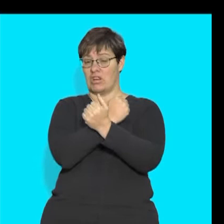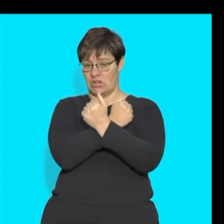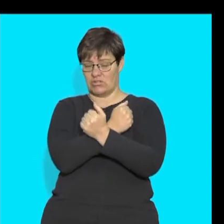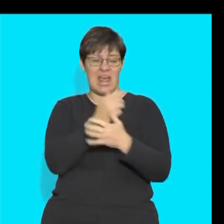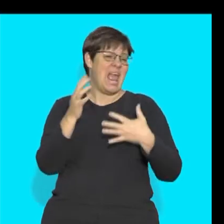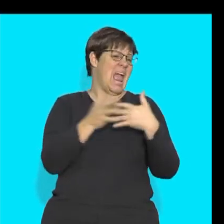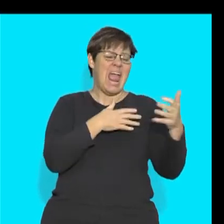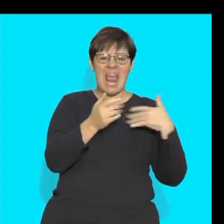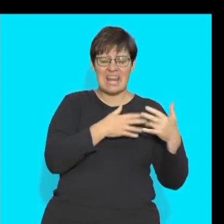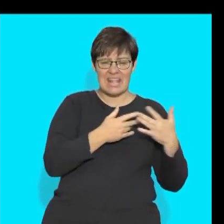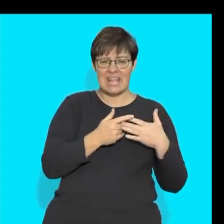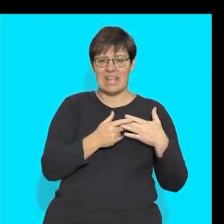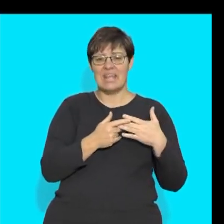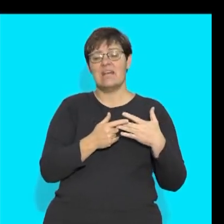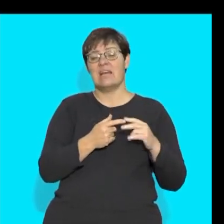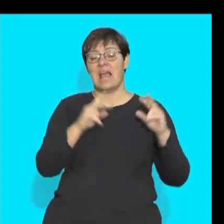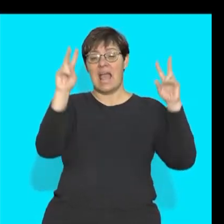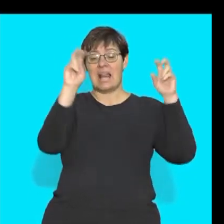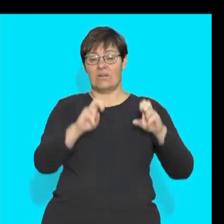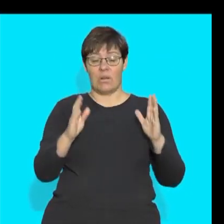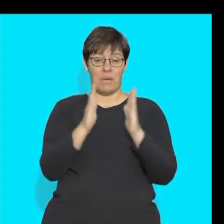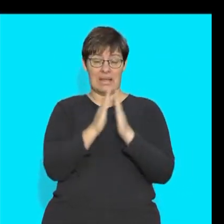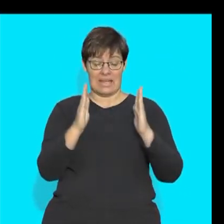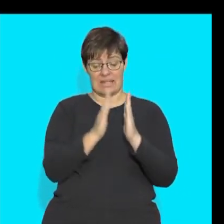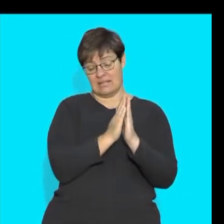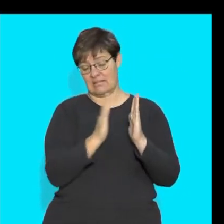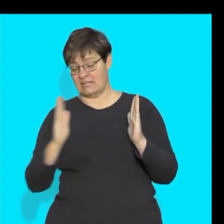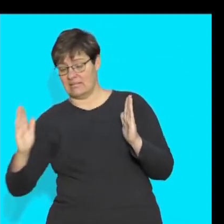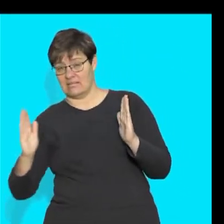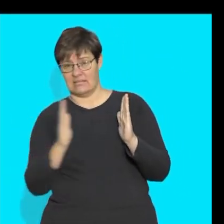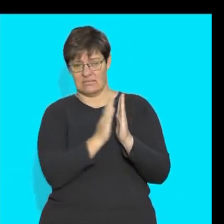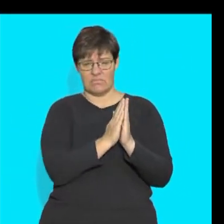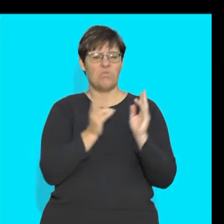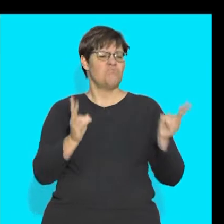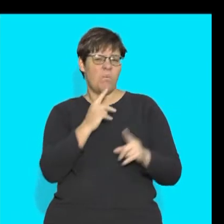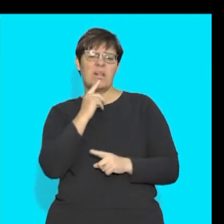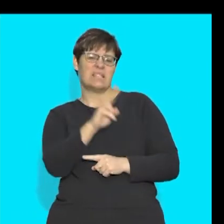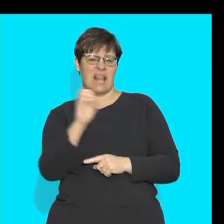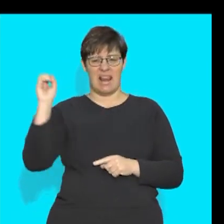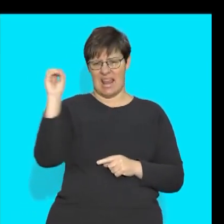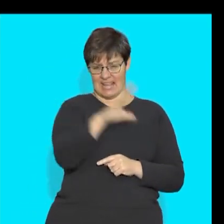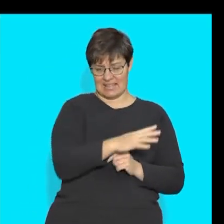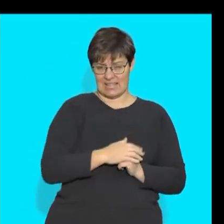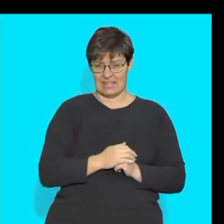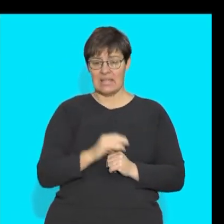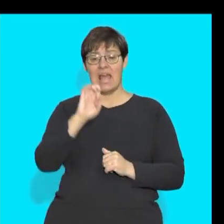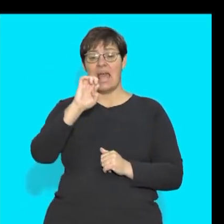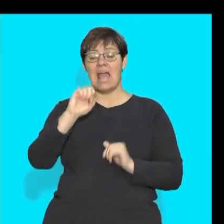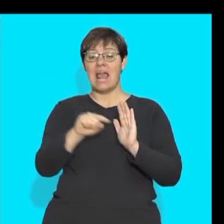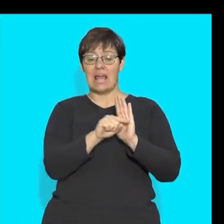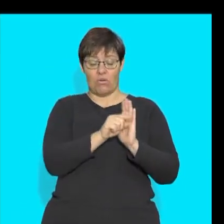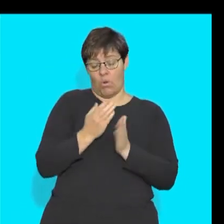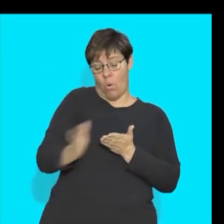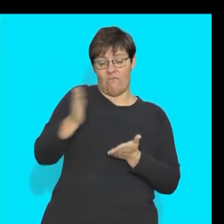So that's any part of the electromagnetic spectrum, usually referring to light, at which electrons will